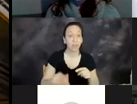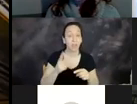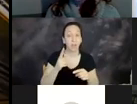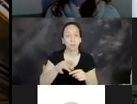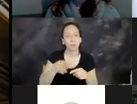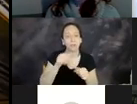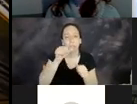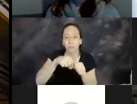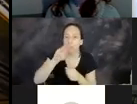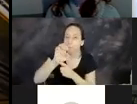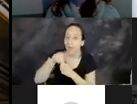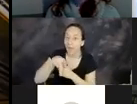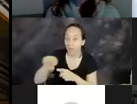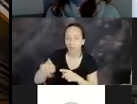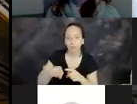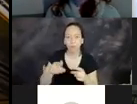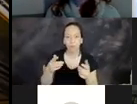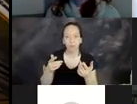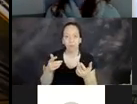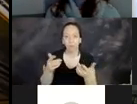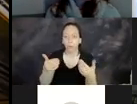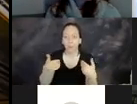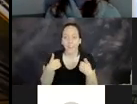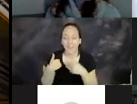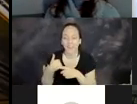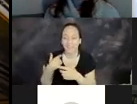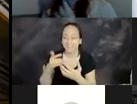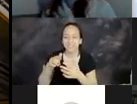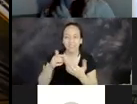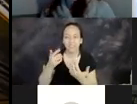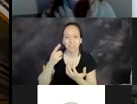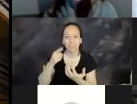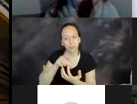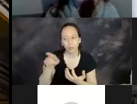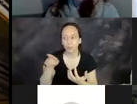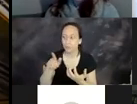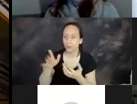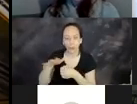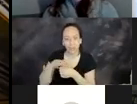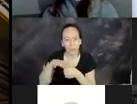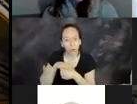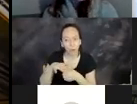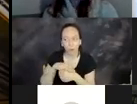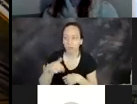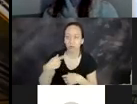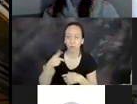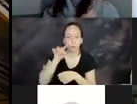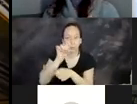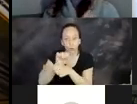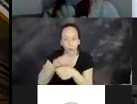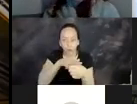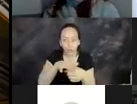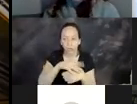at what is available for you in your neighborhood or where you work or where your family